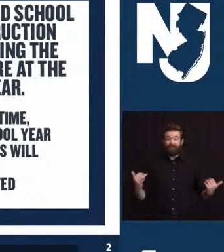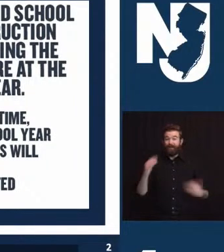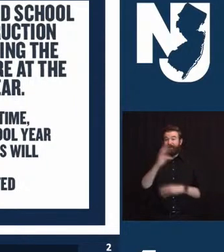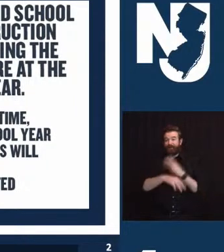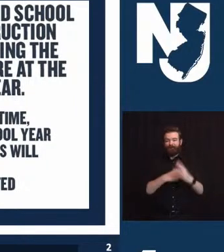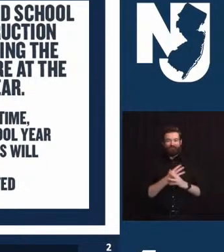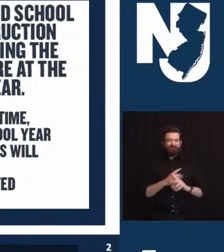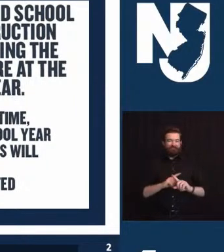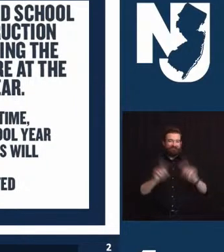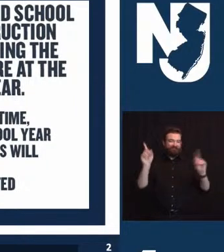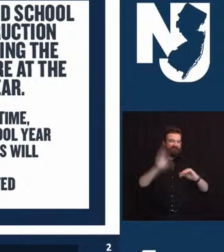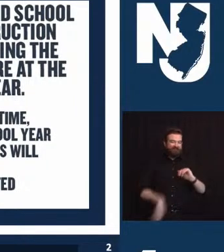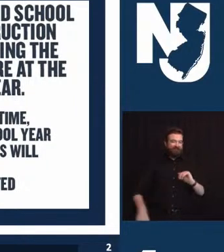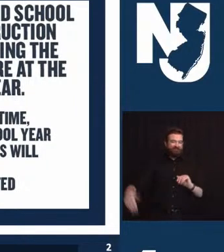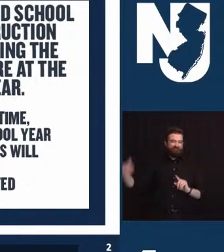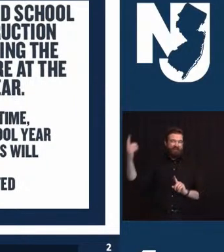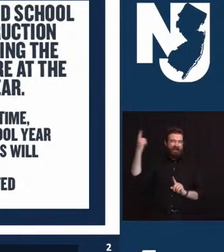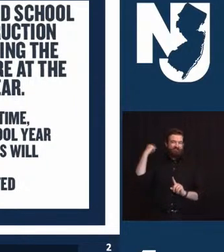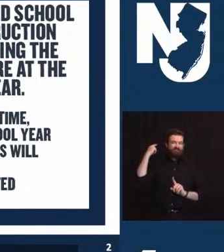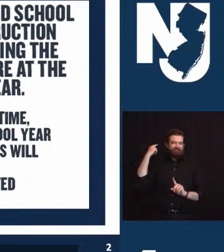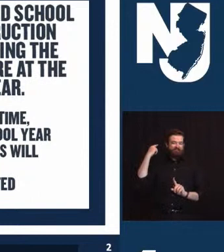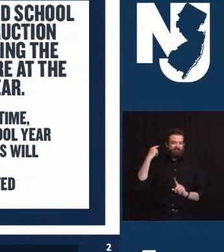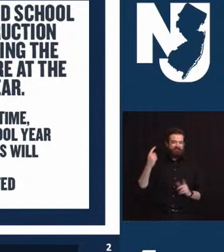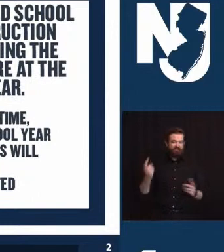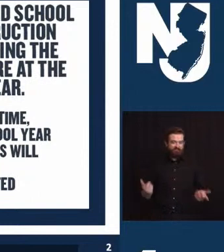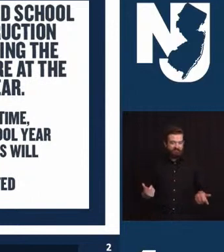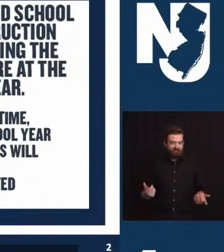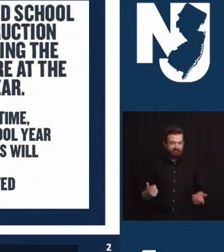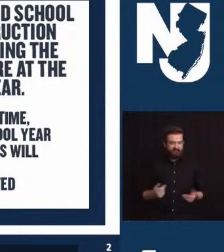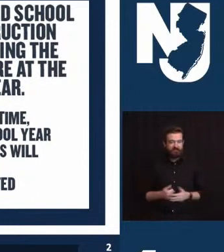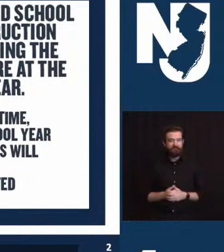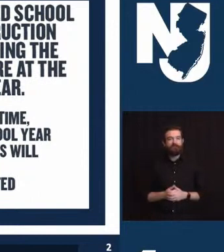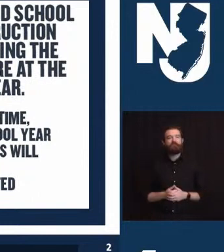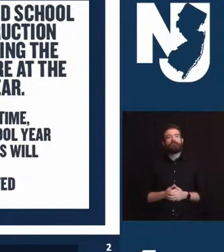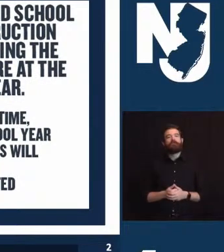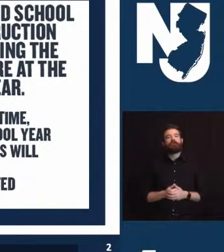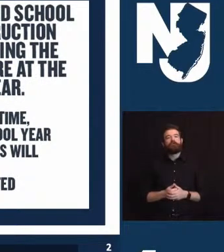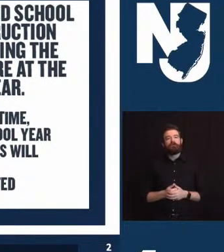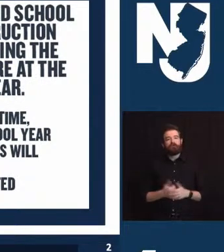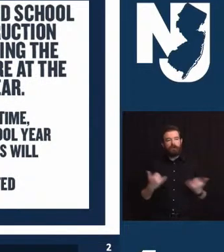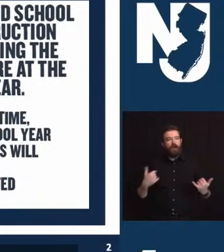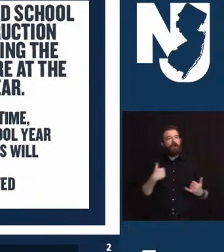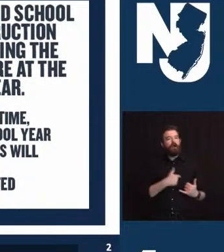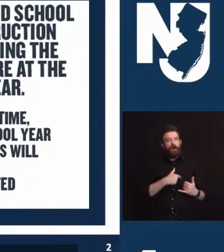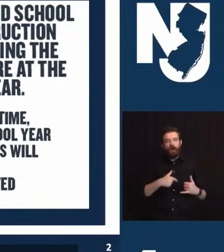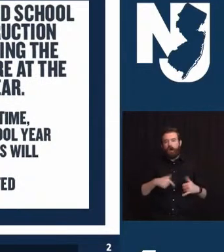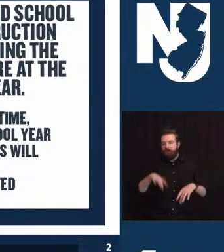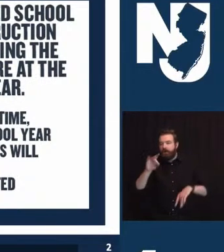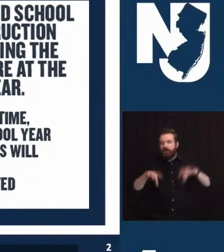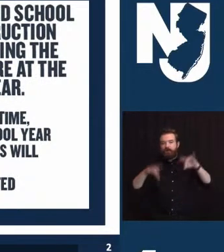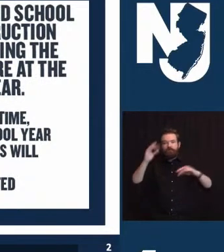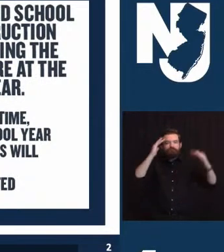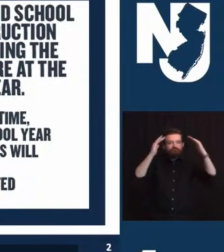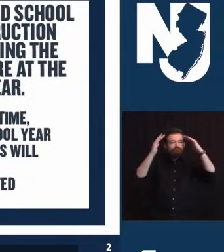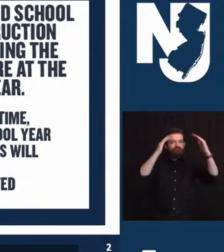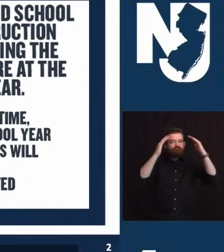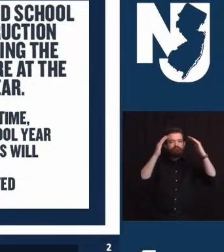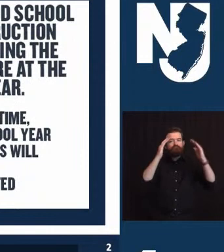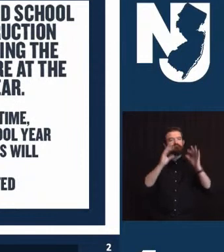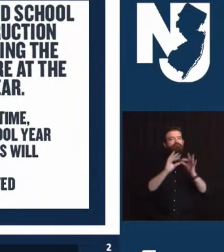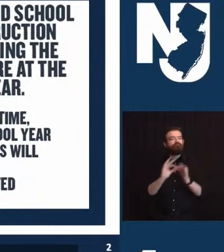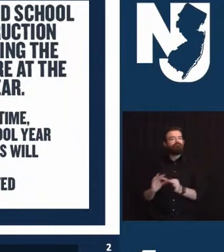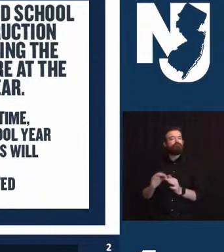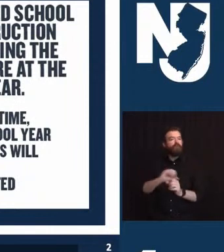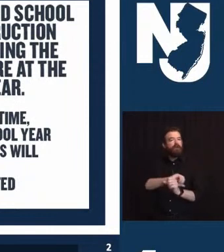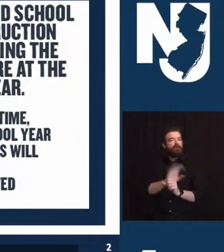planning for this school year. We know much more about this virus and how it spreads. We have much more on-the-ground experience in